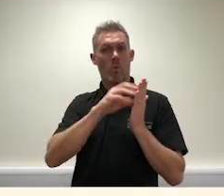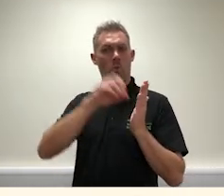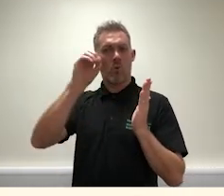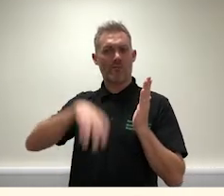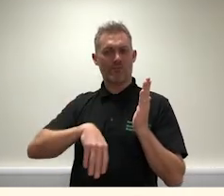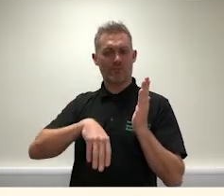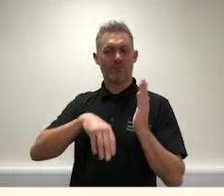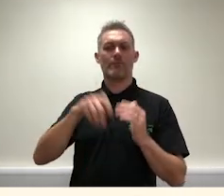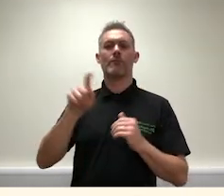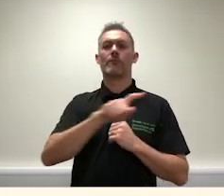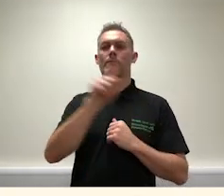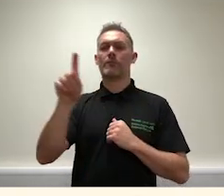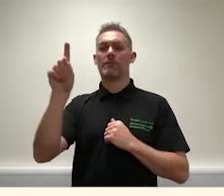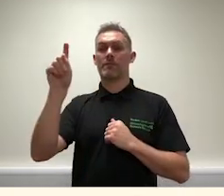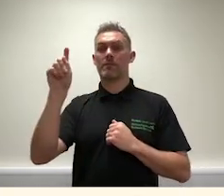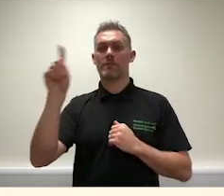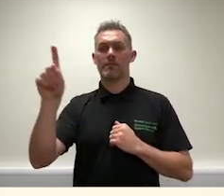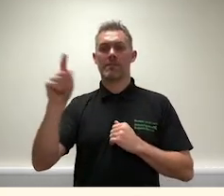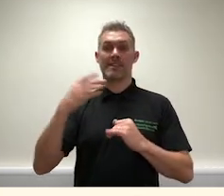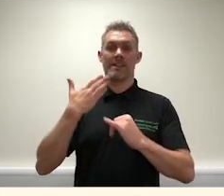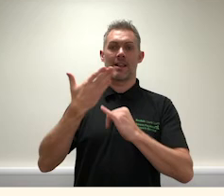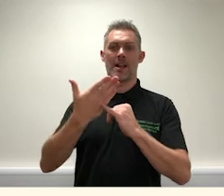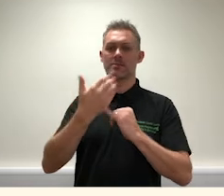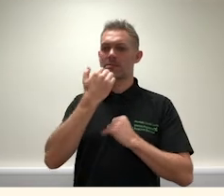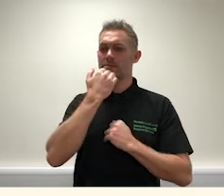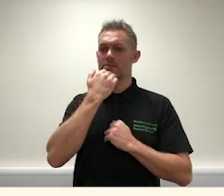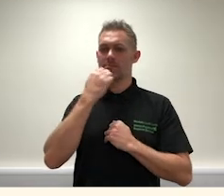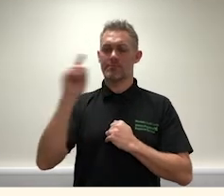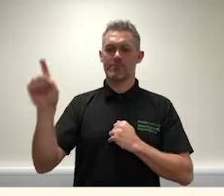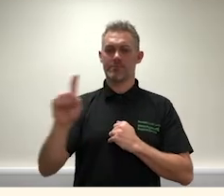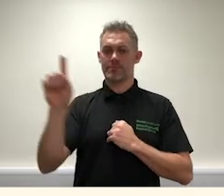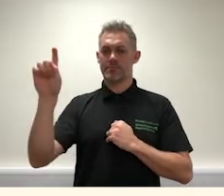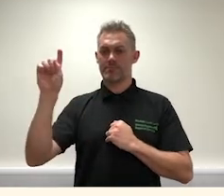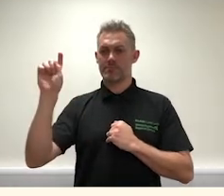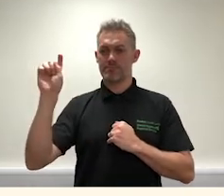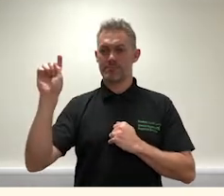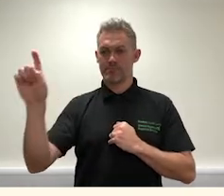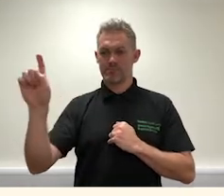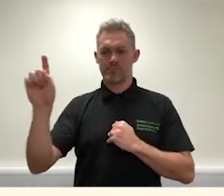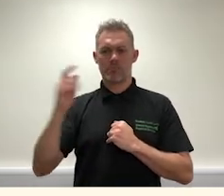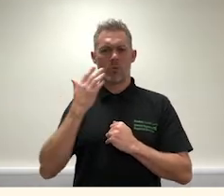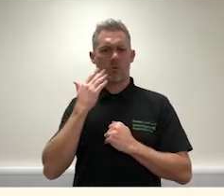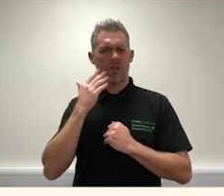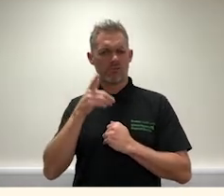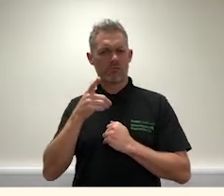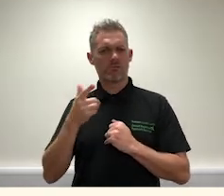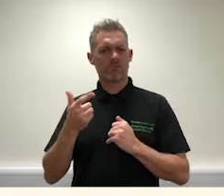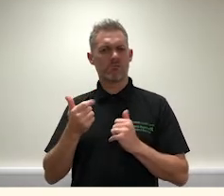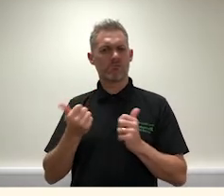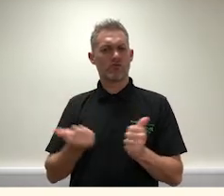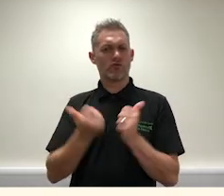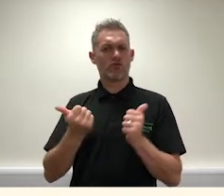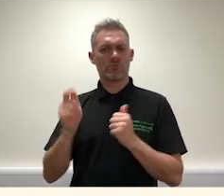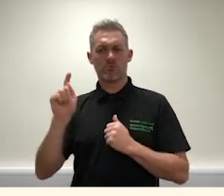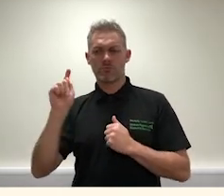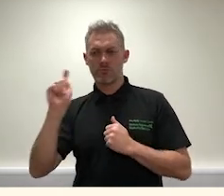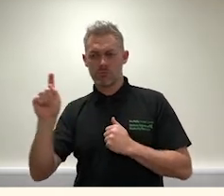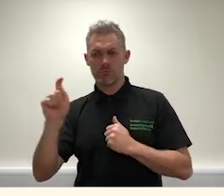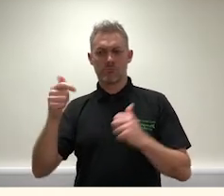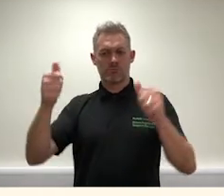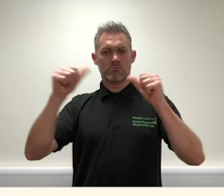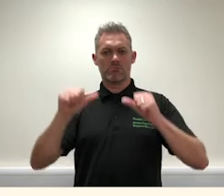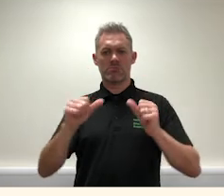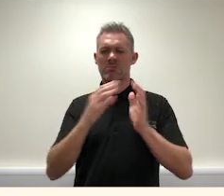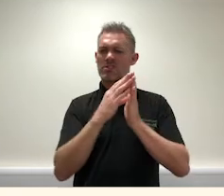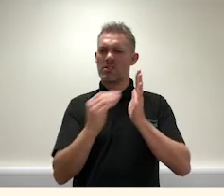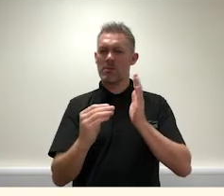sickness. Then, we will add an end date. We will choose the 11th as an end date of the sickness. The total days of